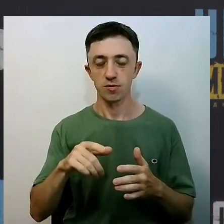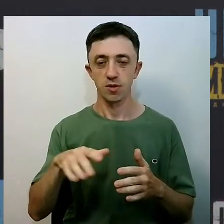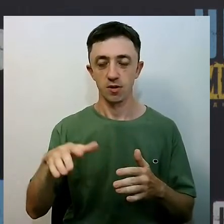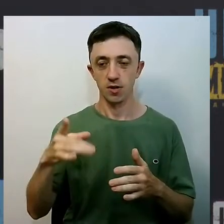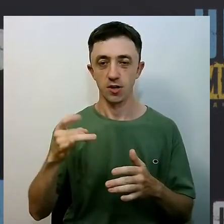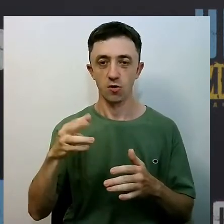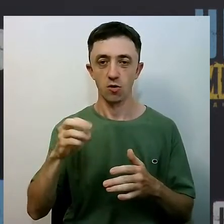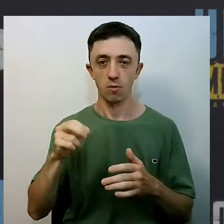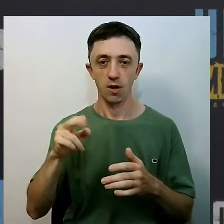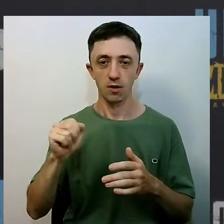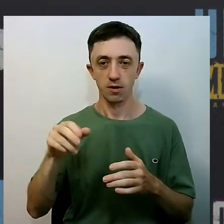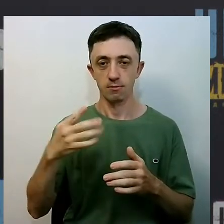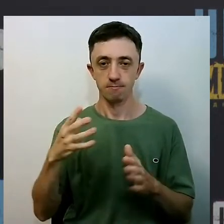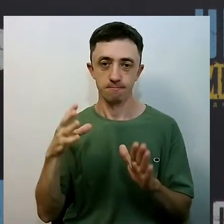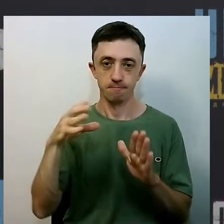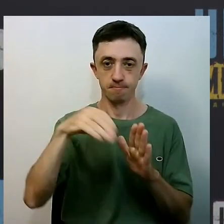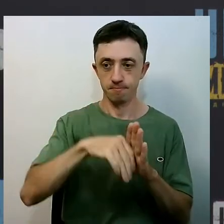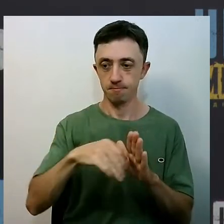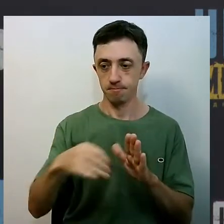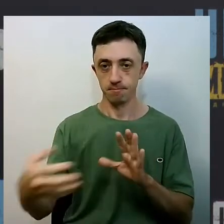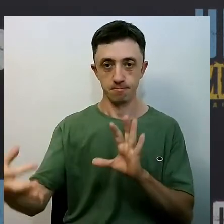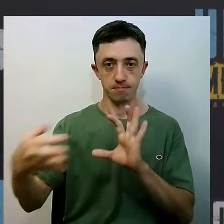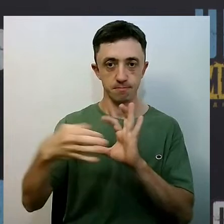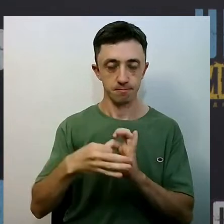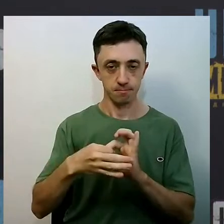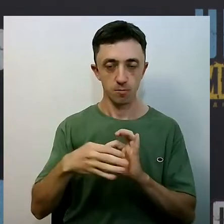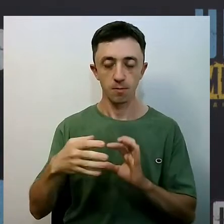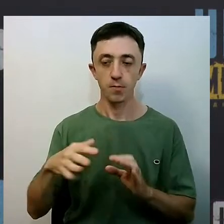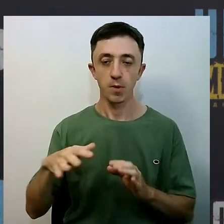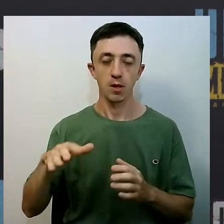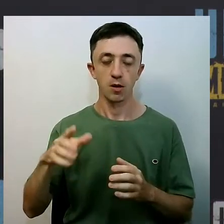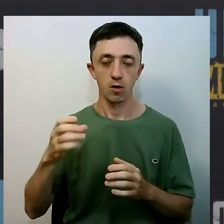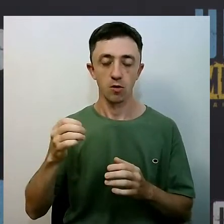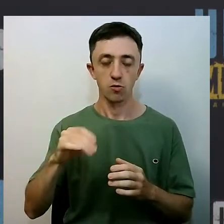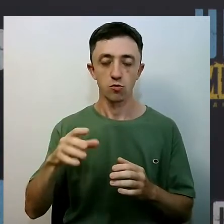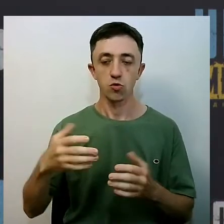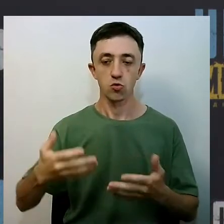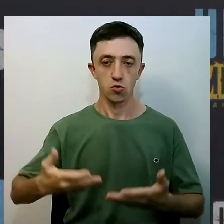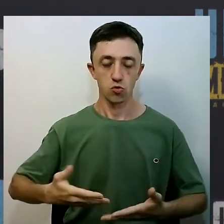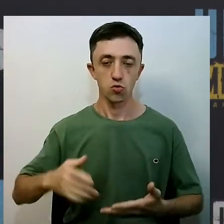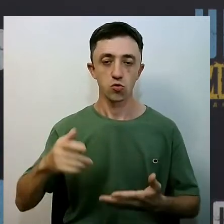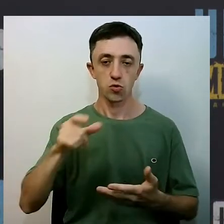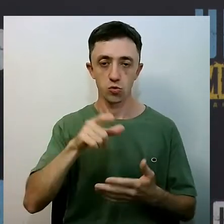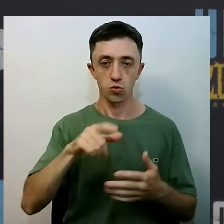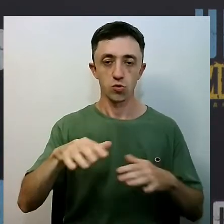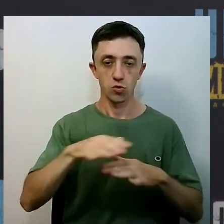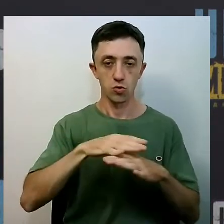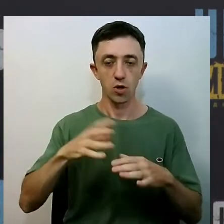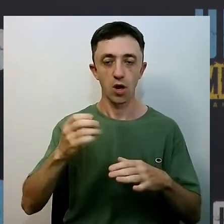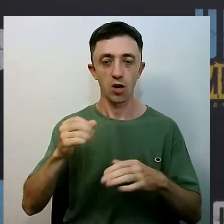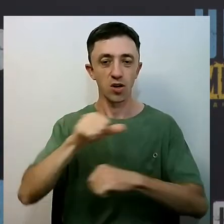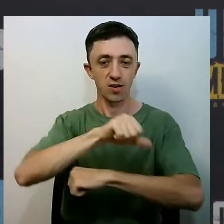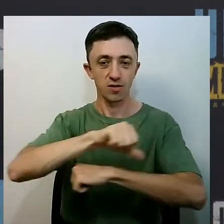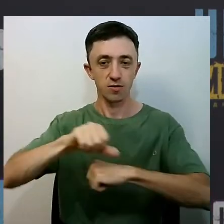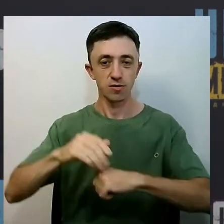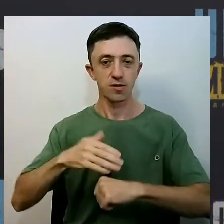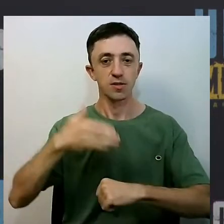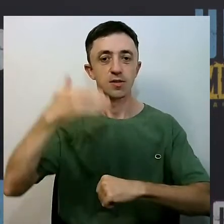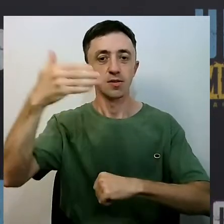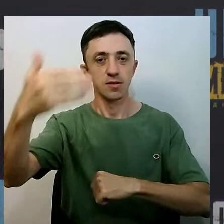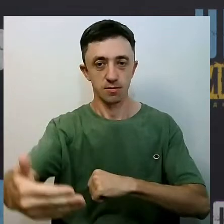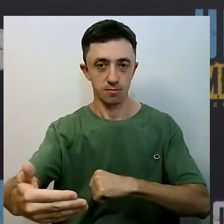development, and also to plan the territorials which were the part of those territorial